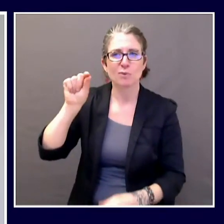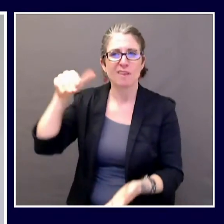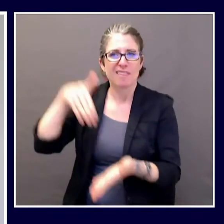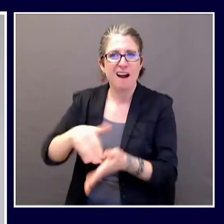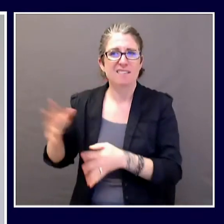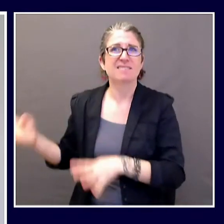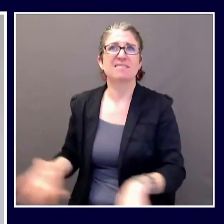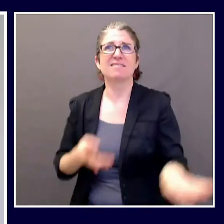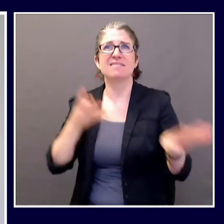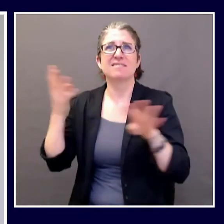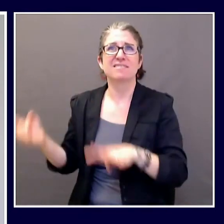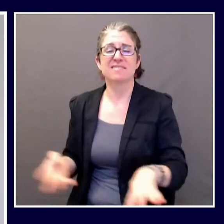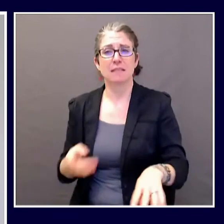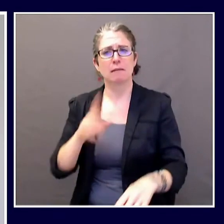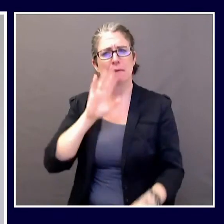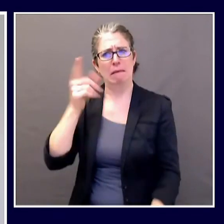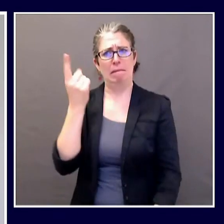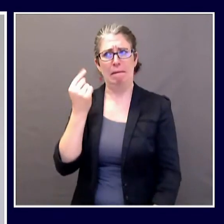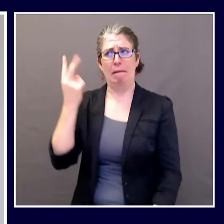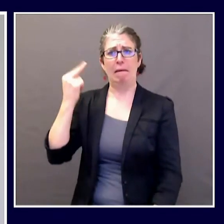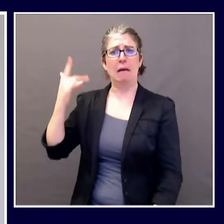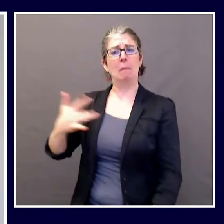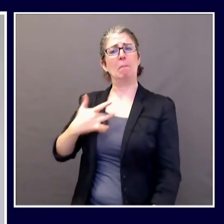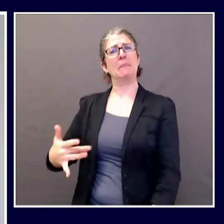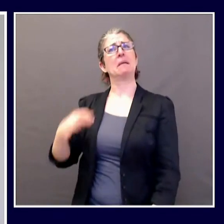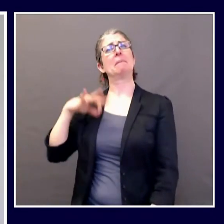at the laboratory more than tripled.